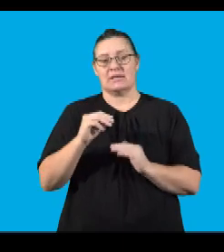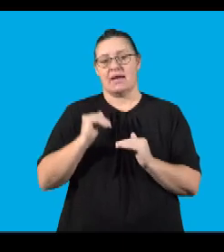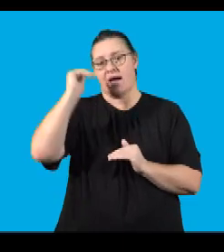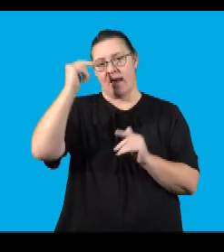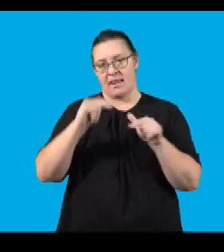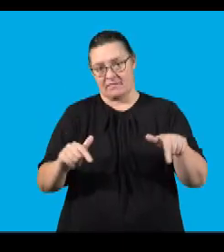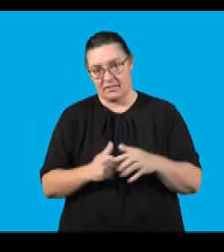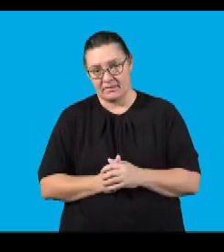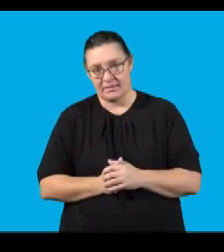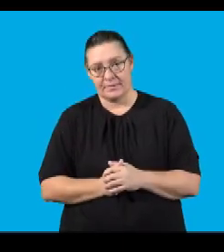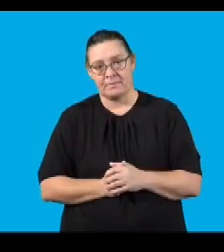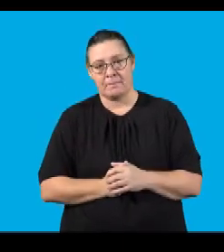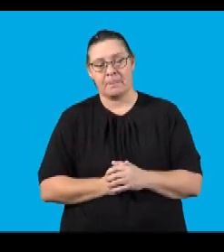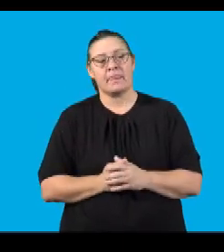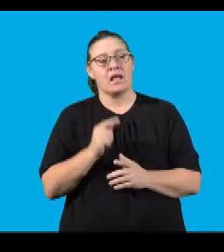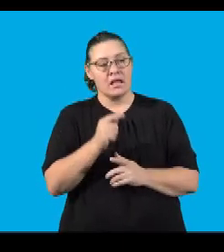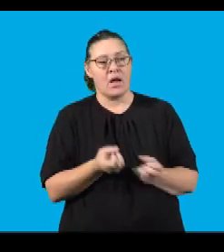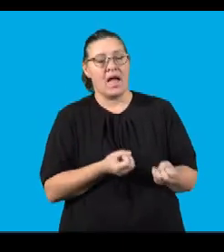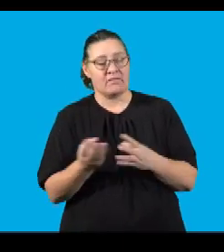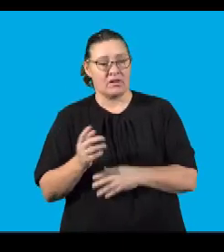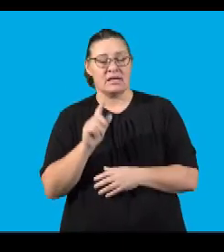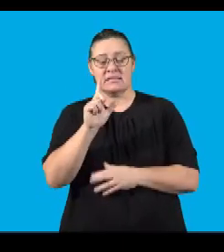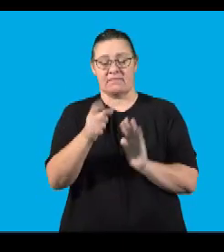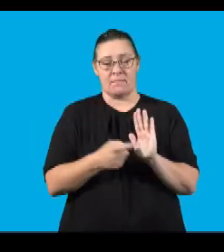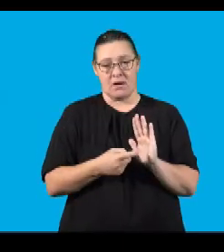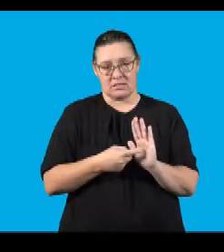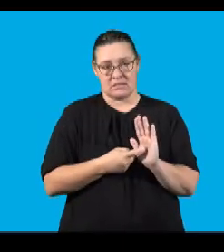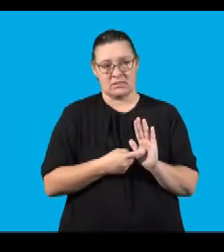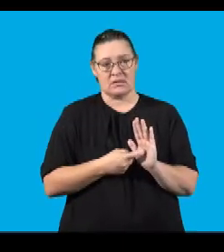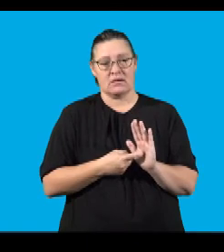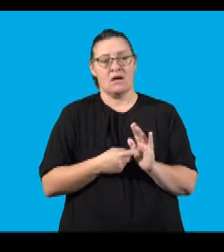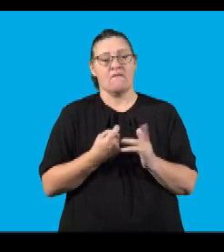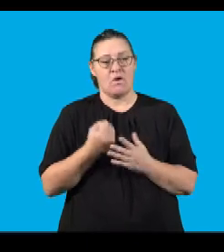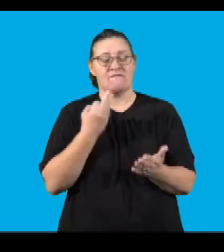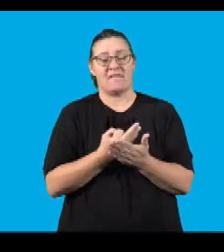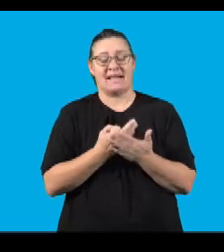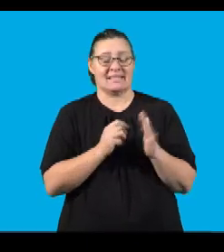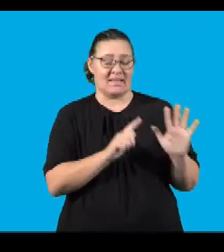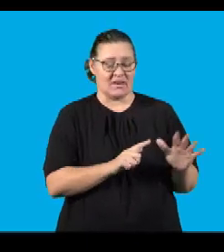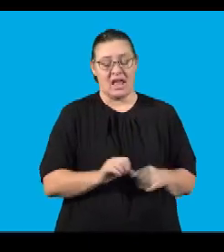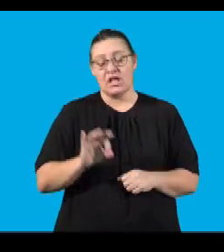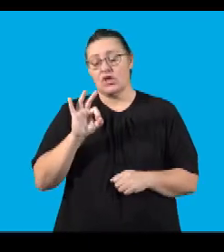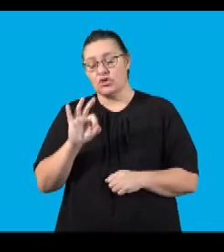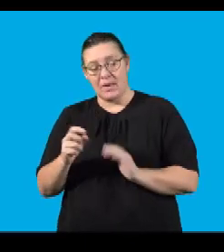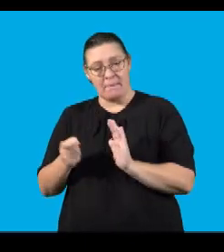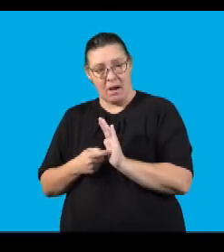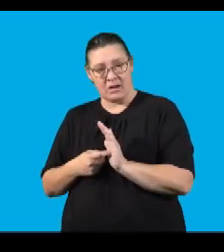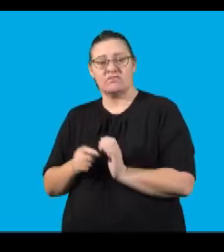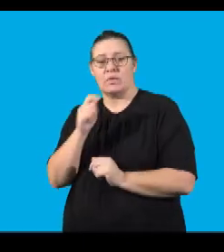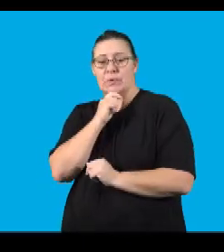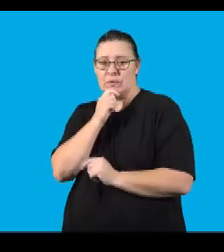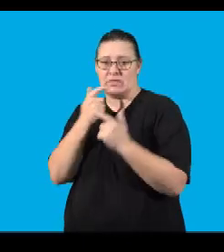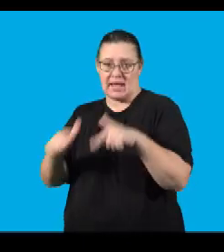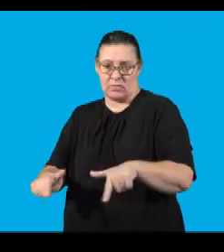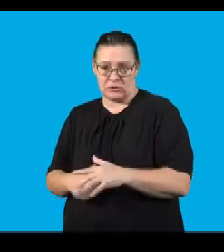20% higher order. Here you will be allocated 7 marks for 7 facts and then 3 marks for your use